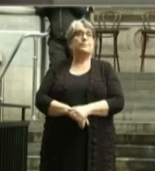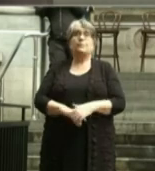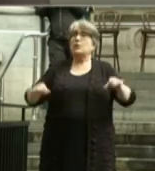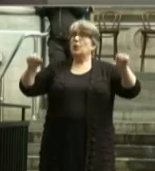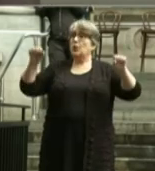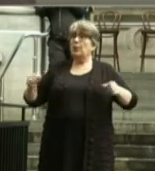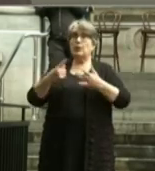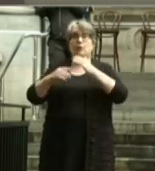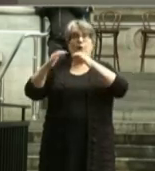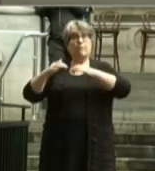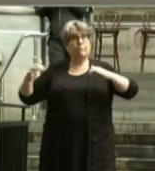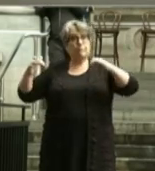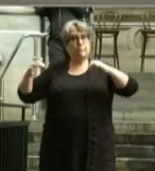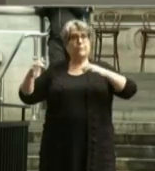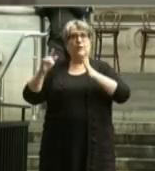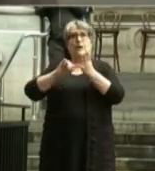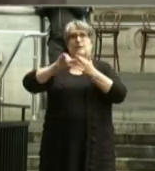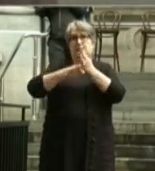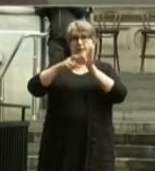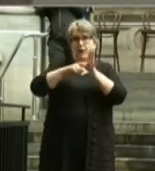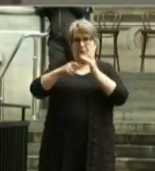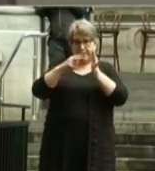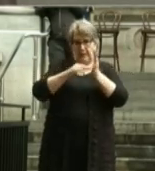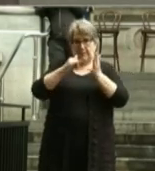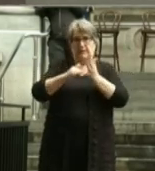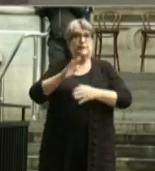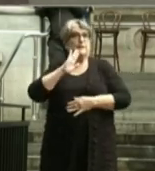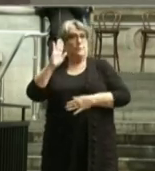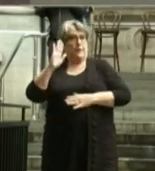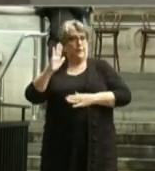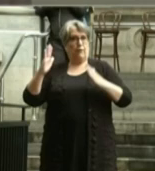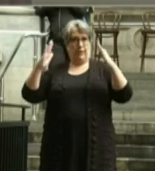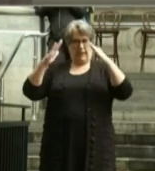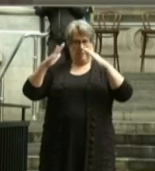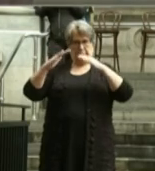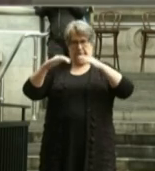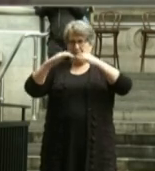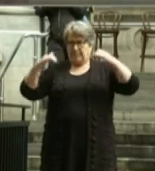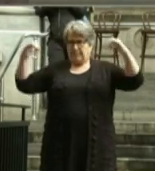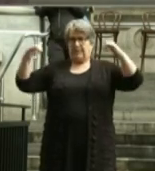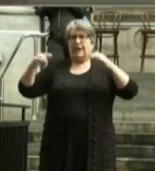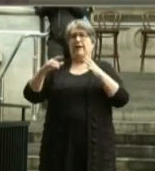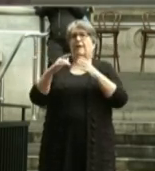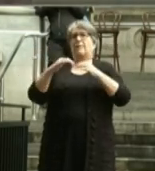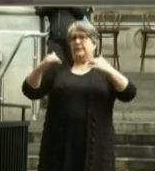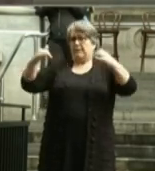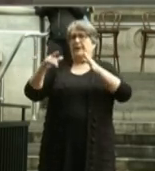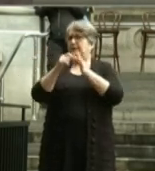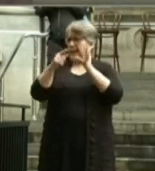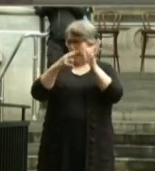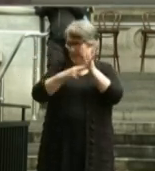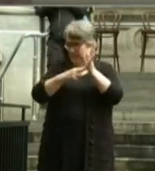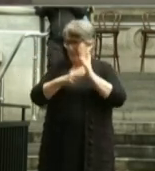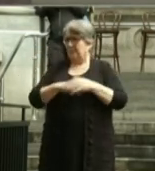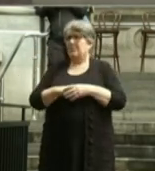President of the Legislative Council, the Honourable Terry Stevens, and the Speaker of the House of Assembly, the Honourable Dan Cregan,